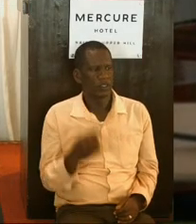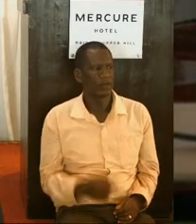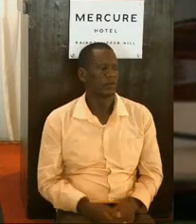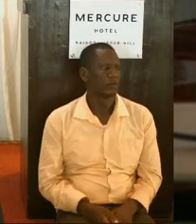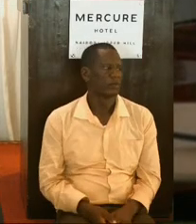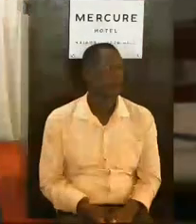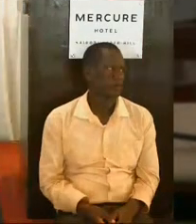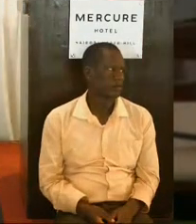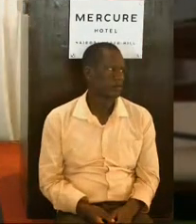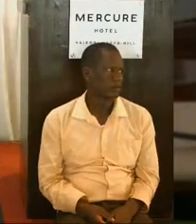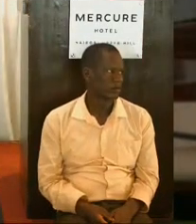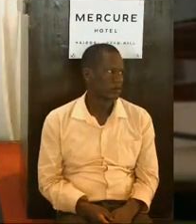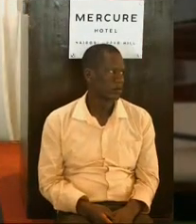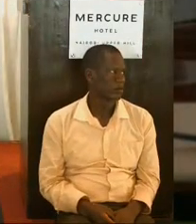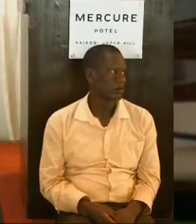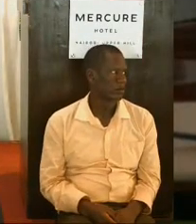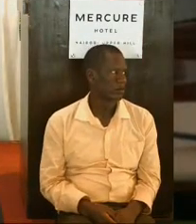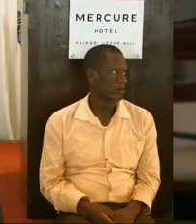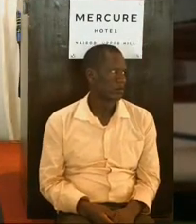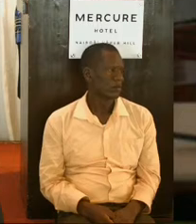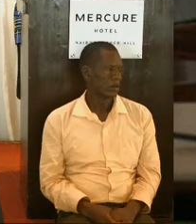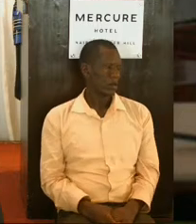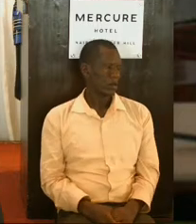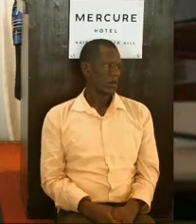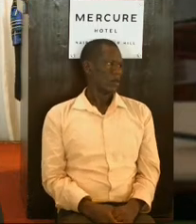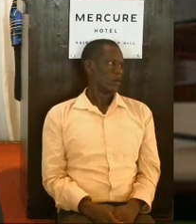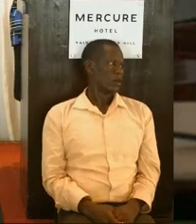gentleman at the end will come back